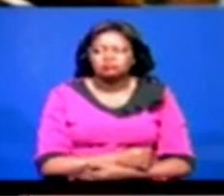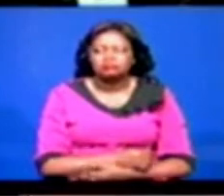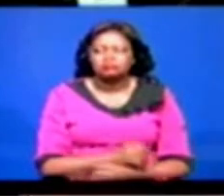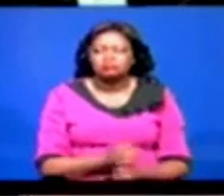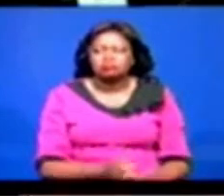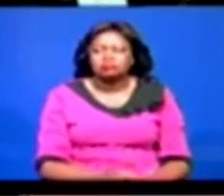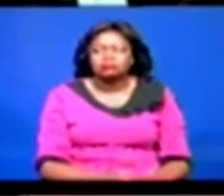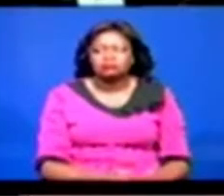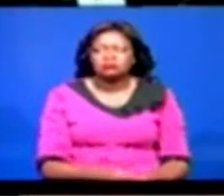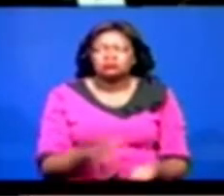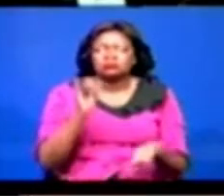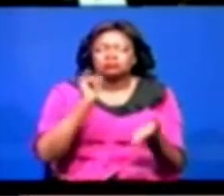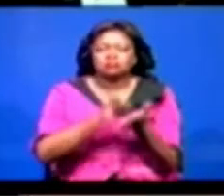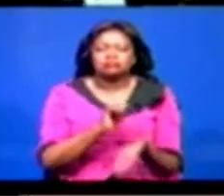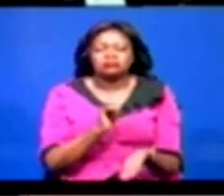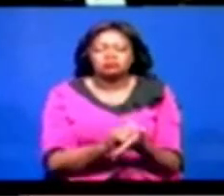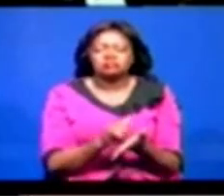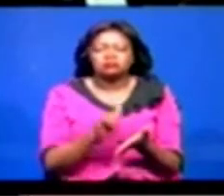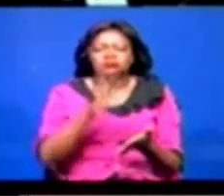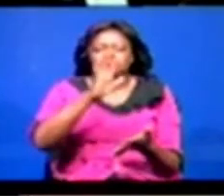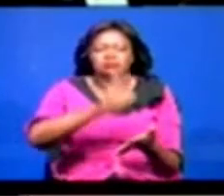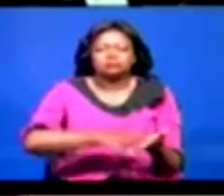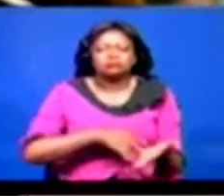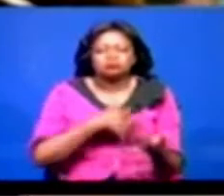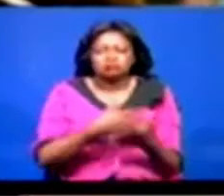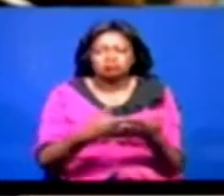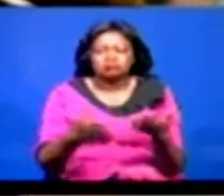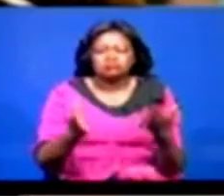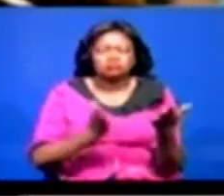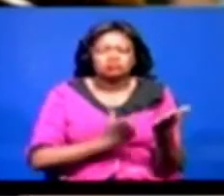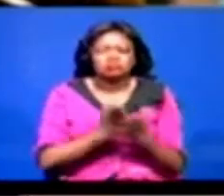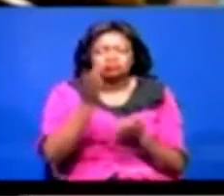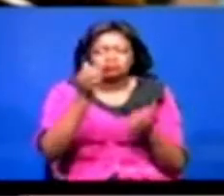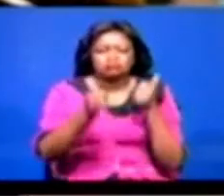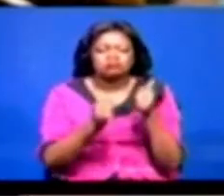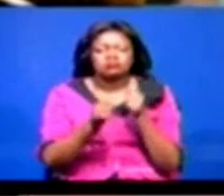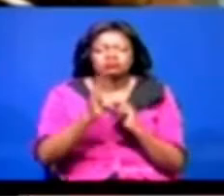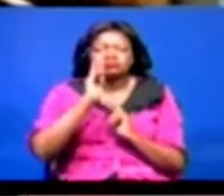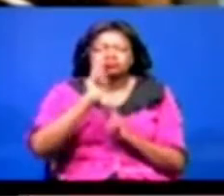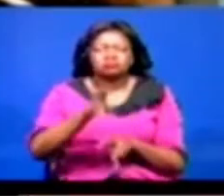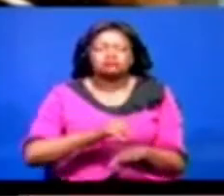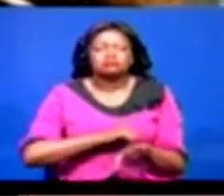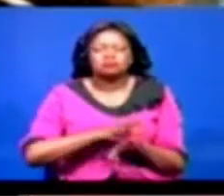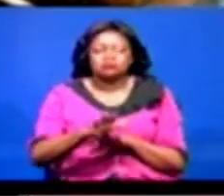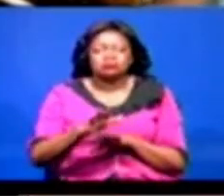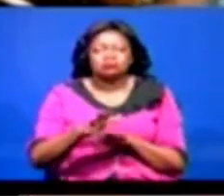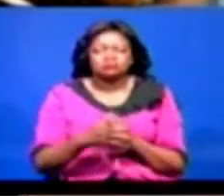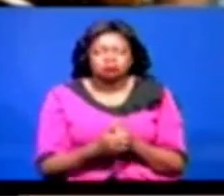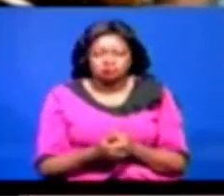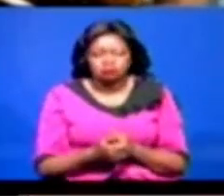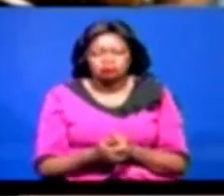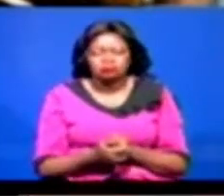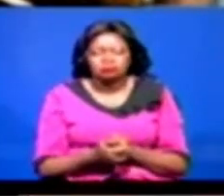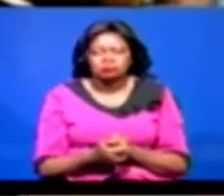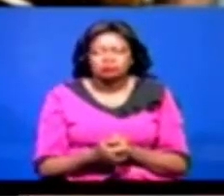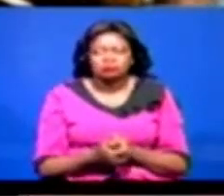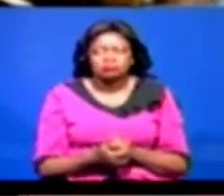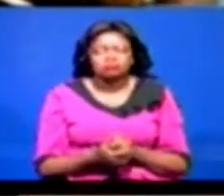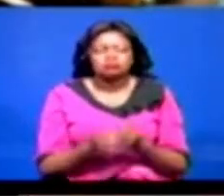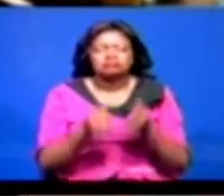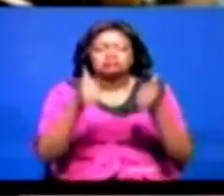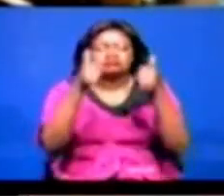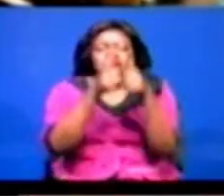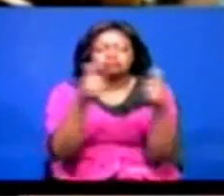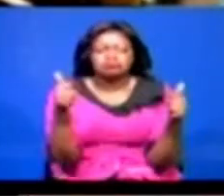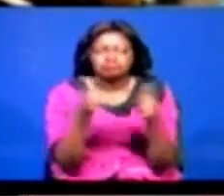That the entire network through which the results are transmitted are secured or